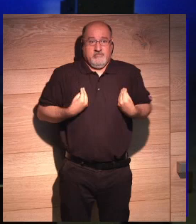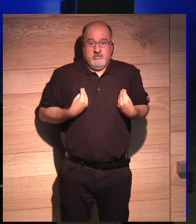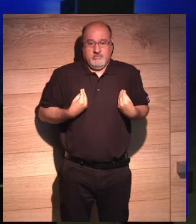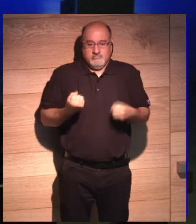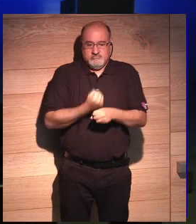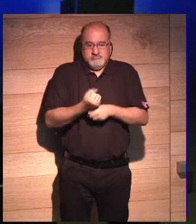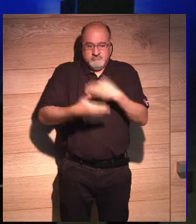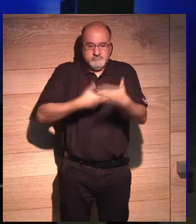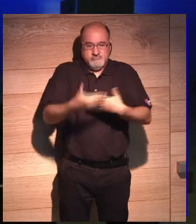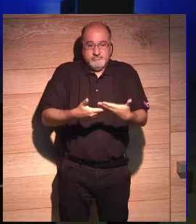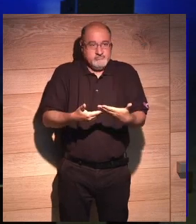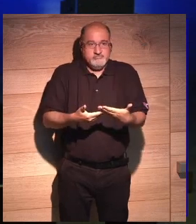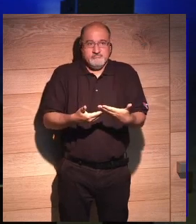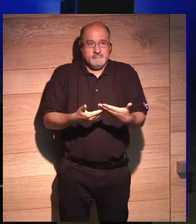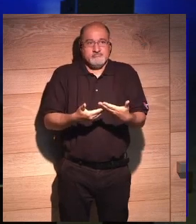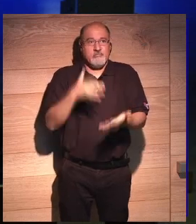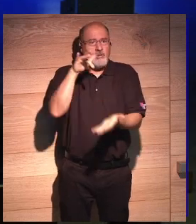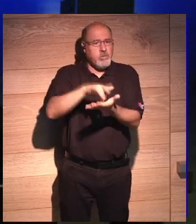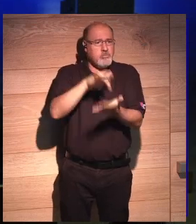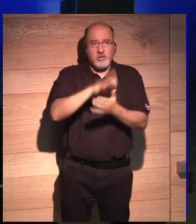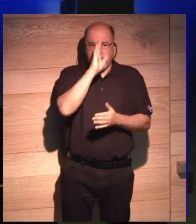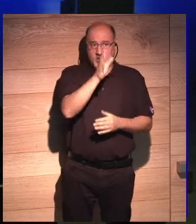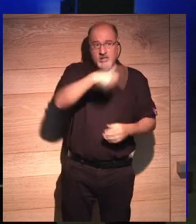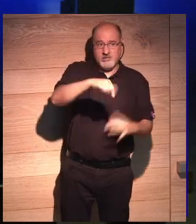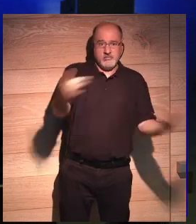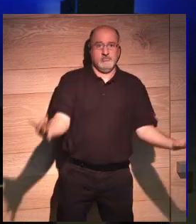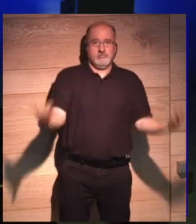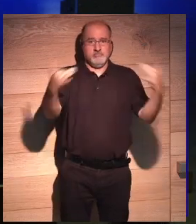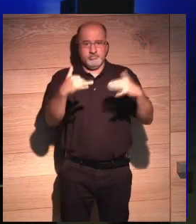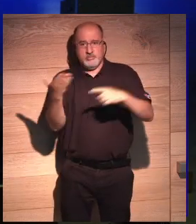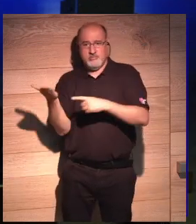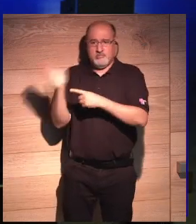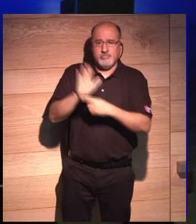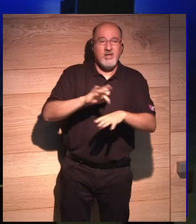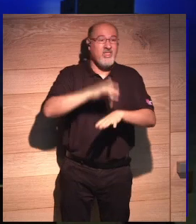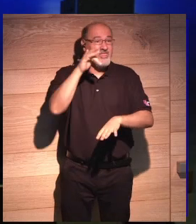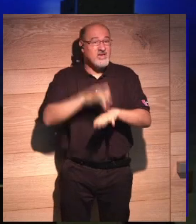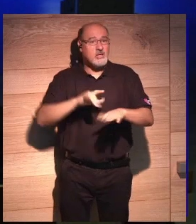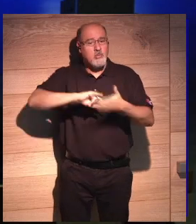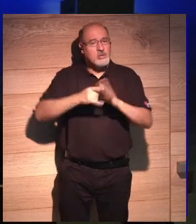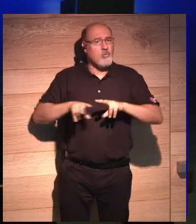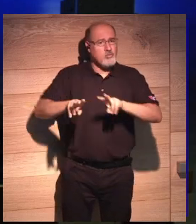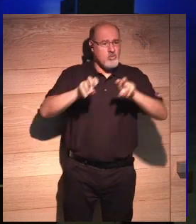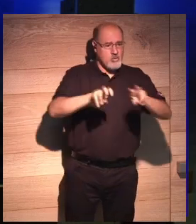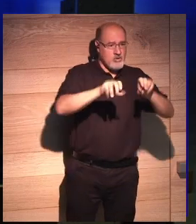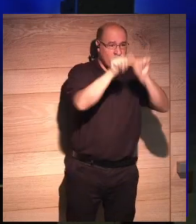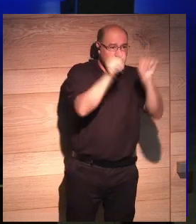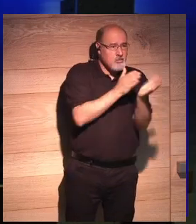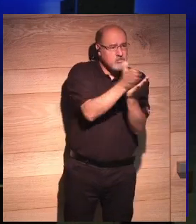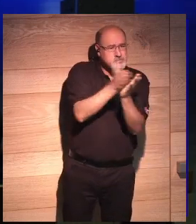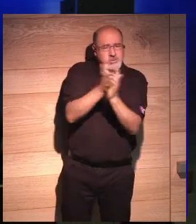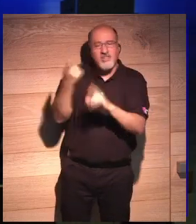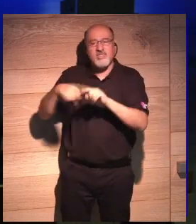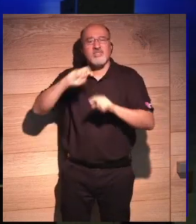has parallel digital events, but each project manifests itself in a different way. But in terms of the